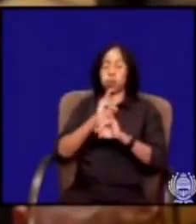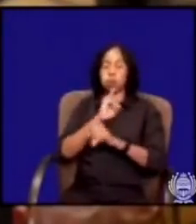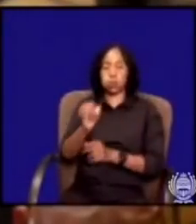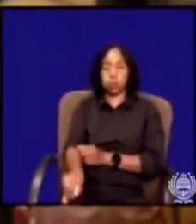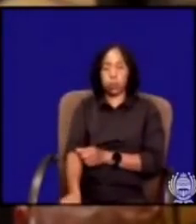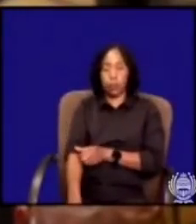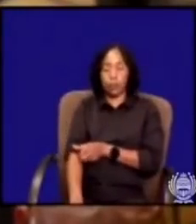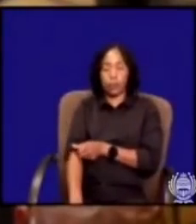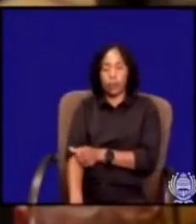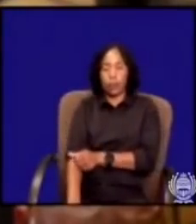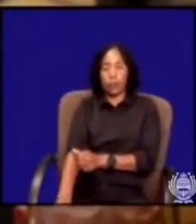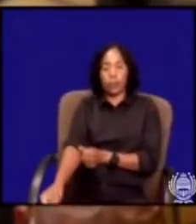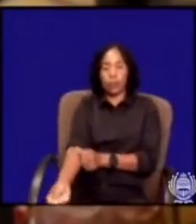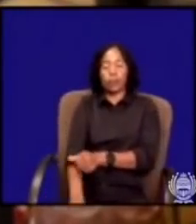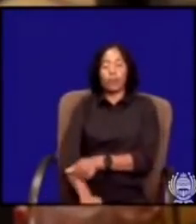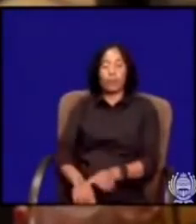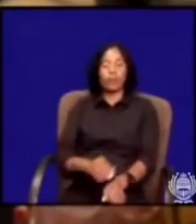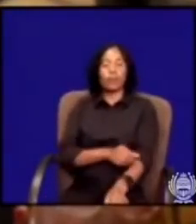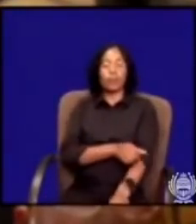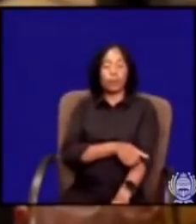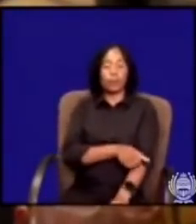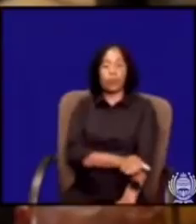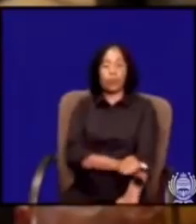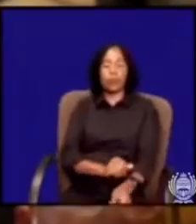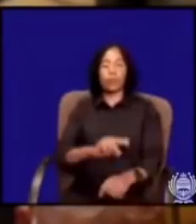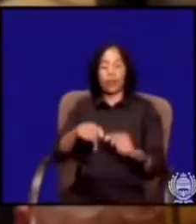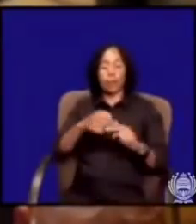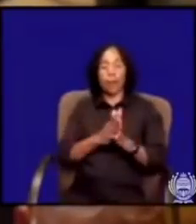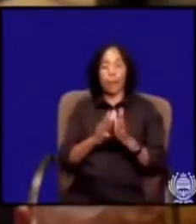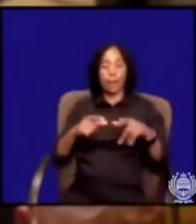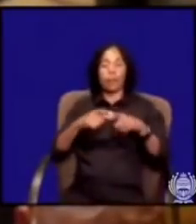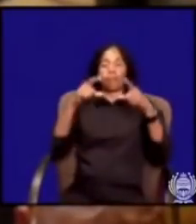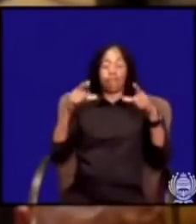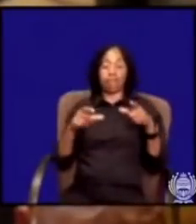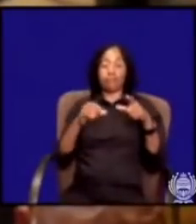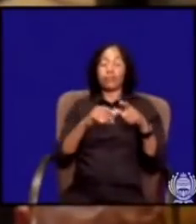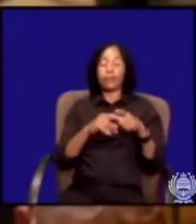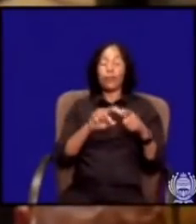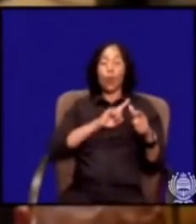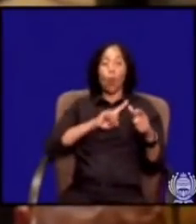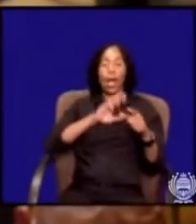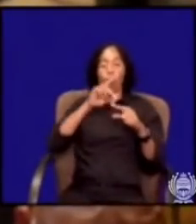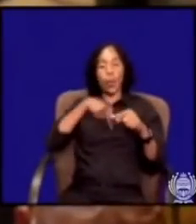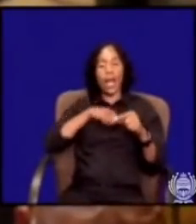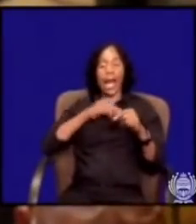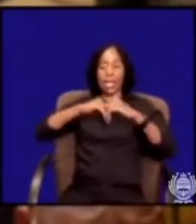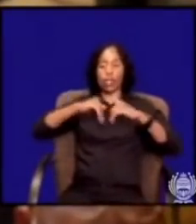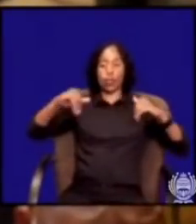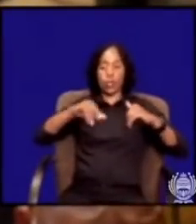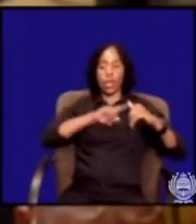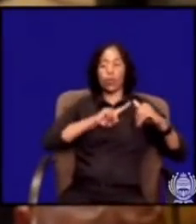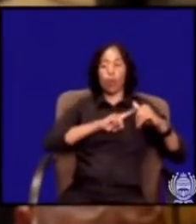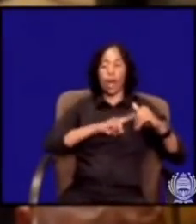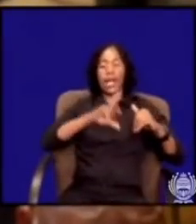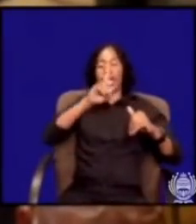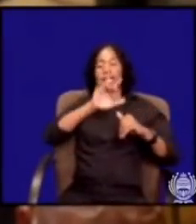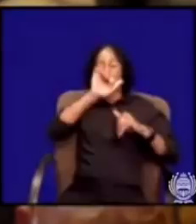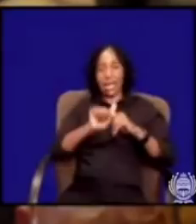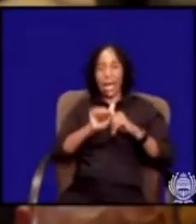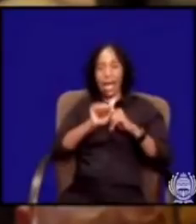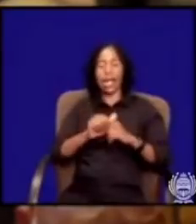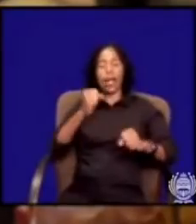is about being excluded from the levers of the economy. This is why in DA-run and DA-led coalition metros